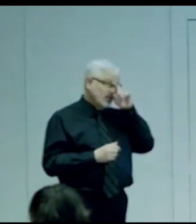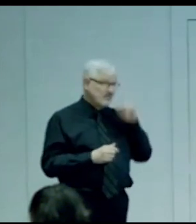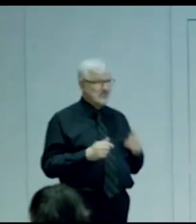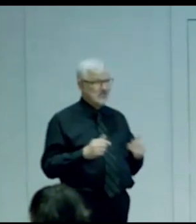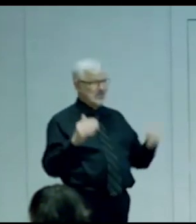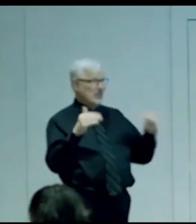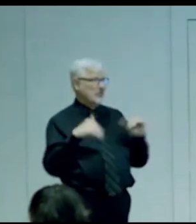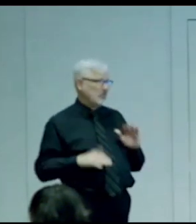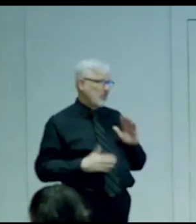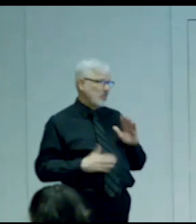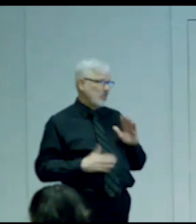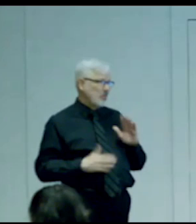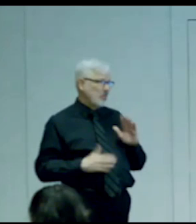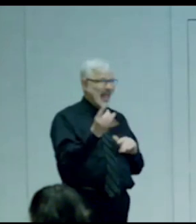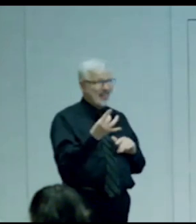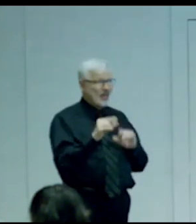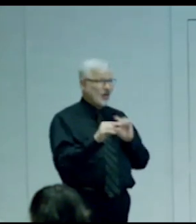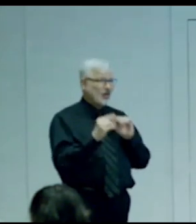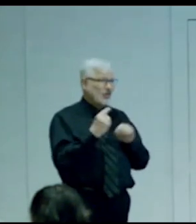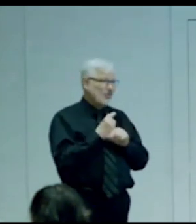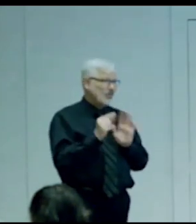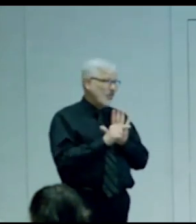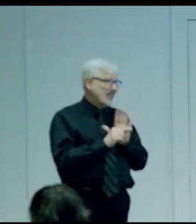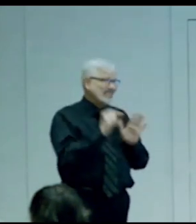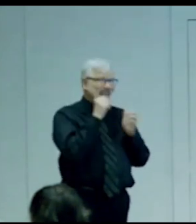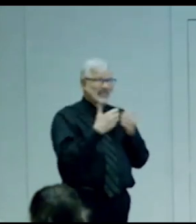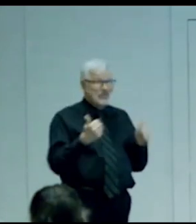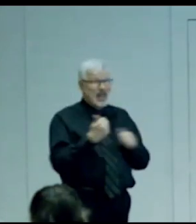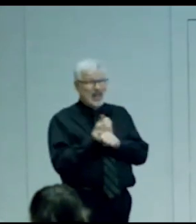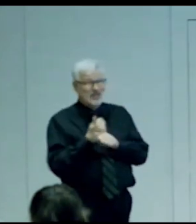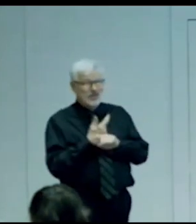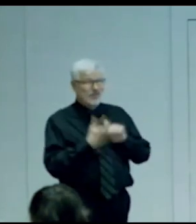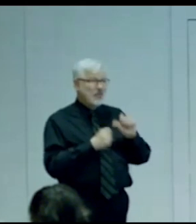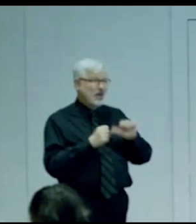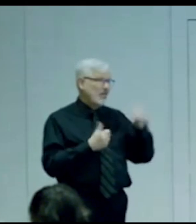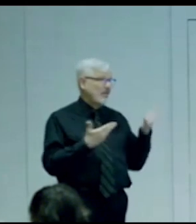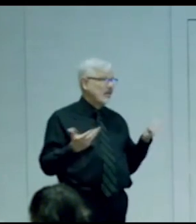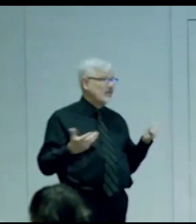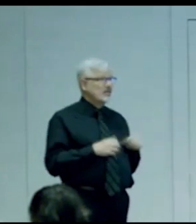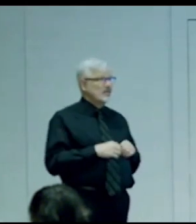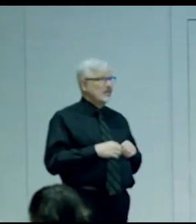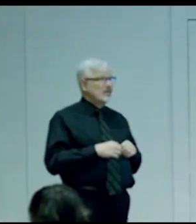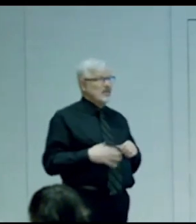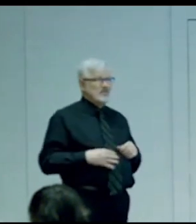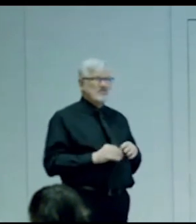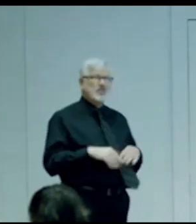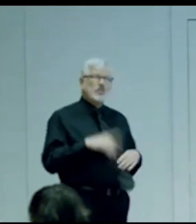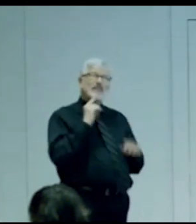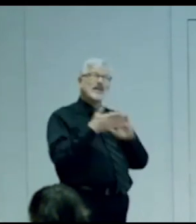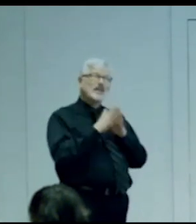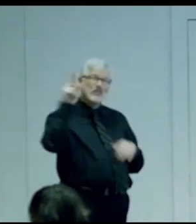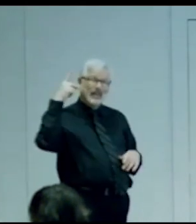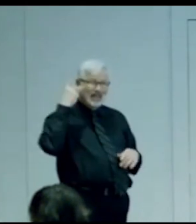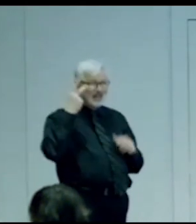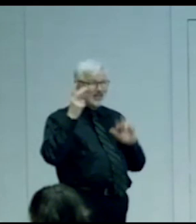grade, and it's not algebra separated from other things. So this becomes a political issue